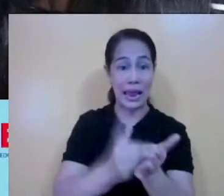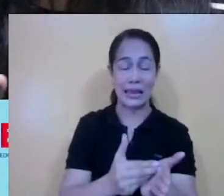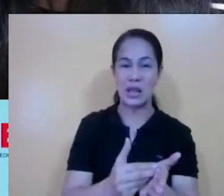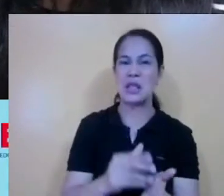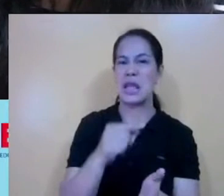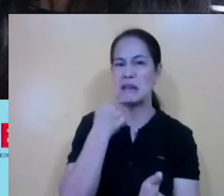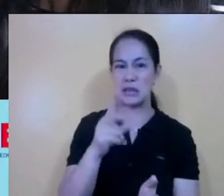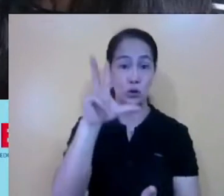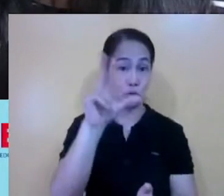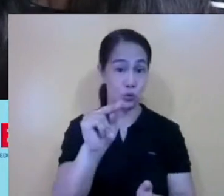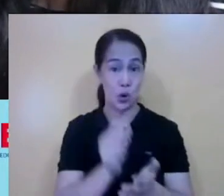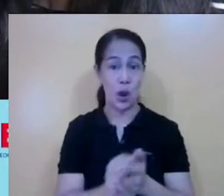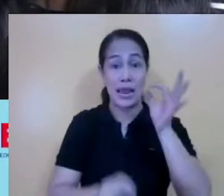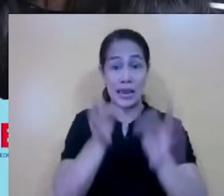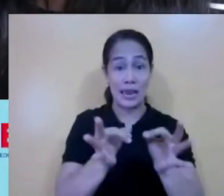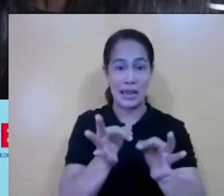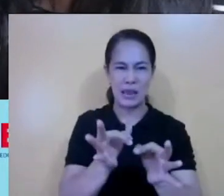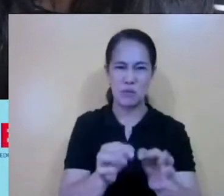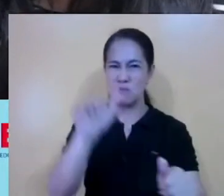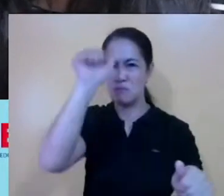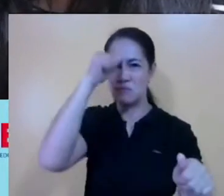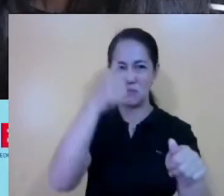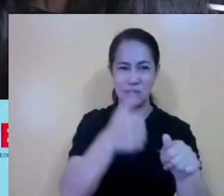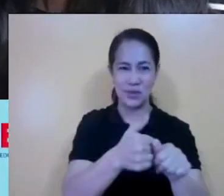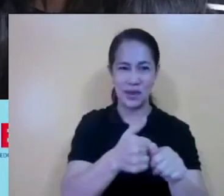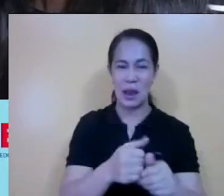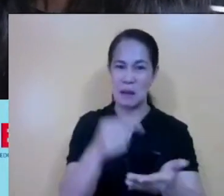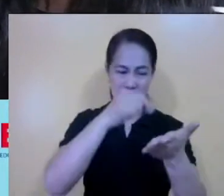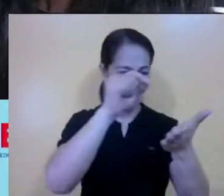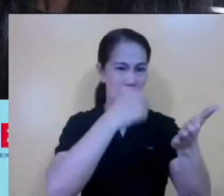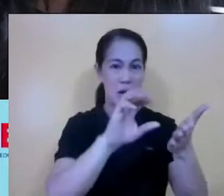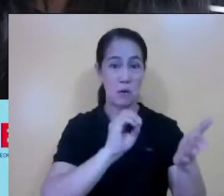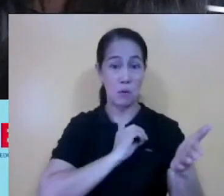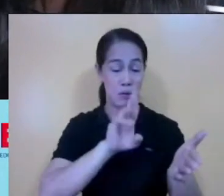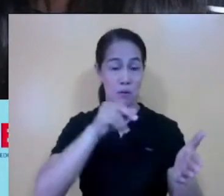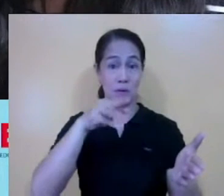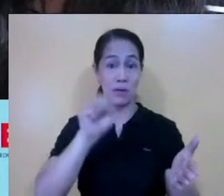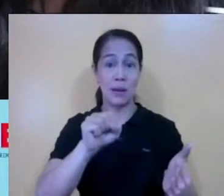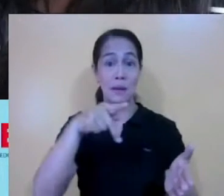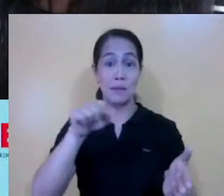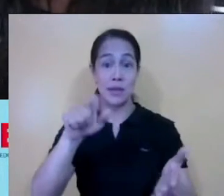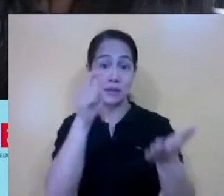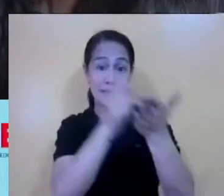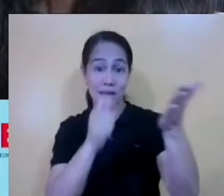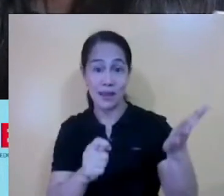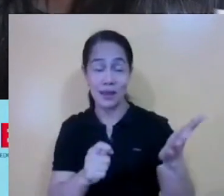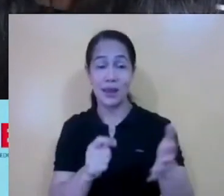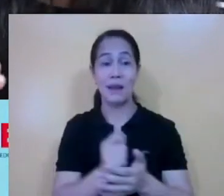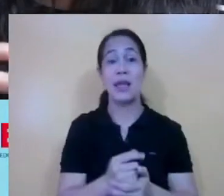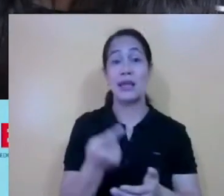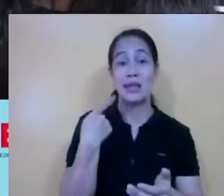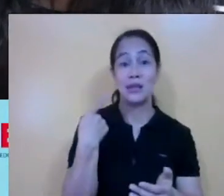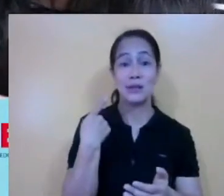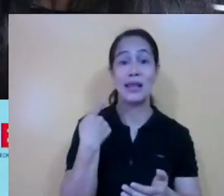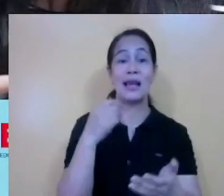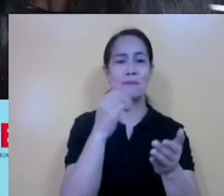So if you recall, or if you can check your own RPMS-PPST tools, you will see there that we have indicators that have